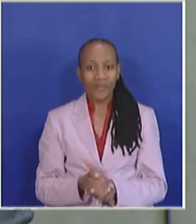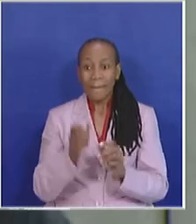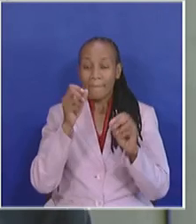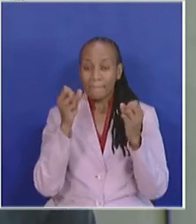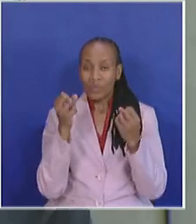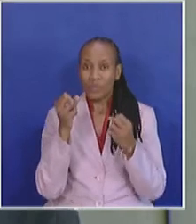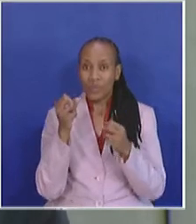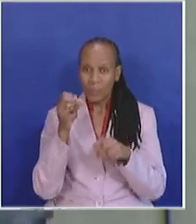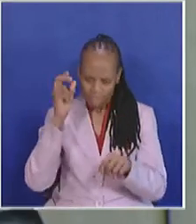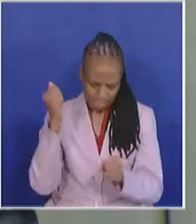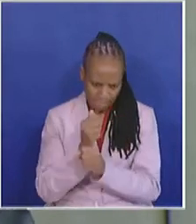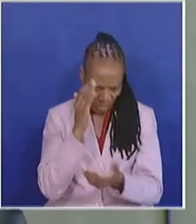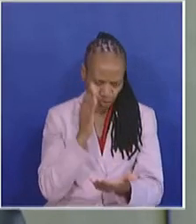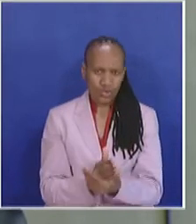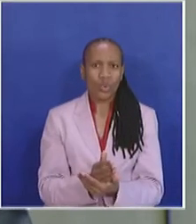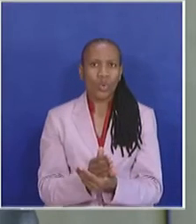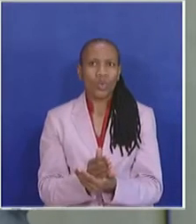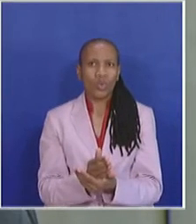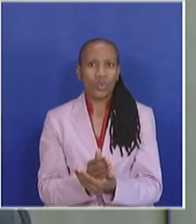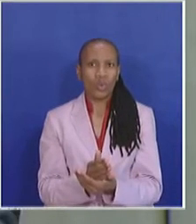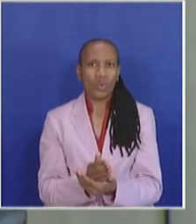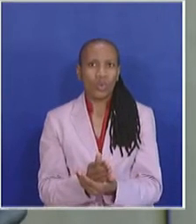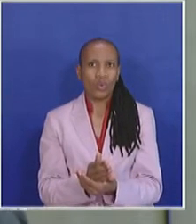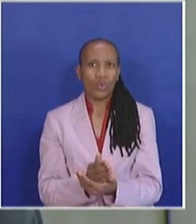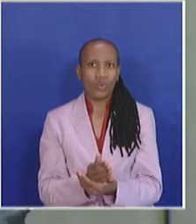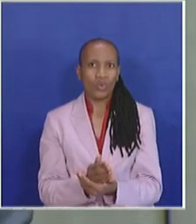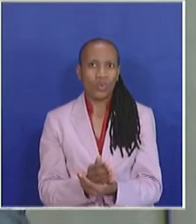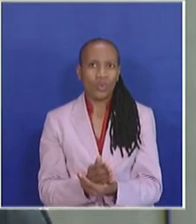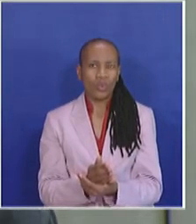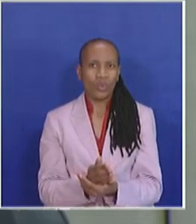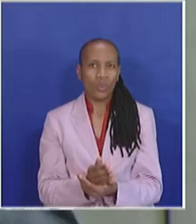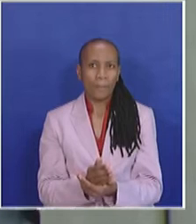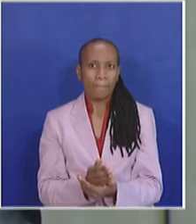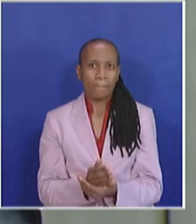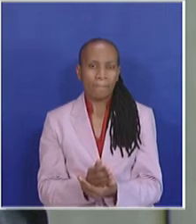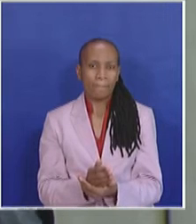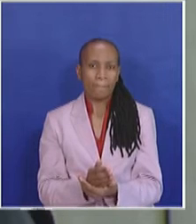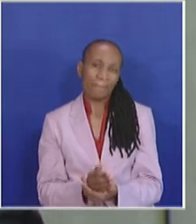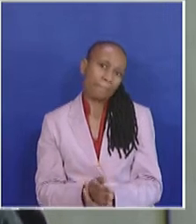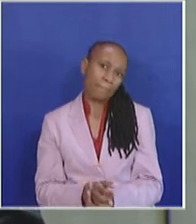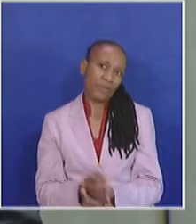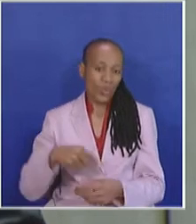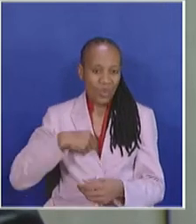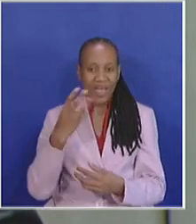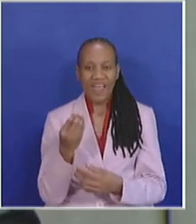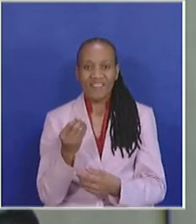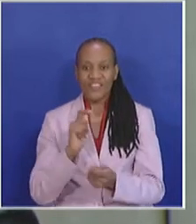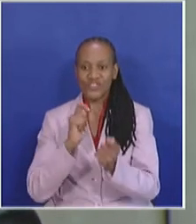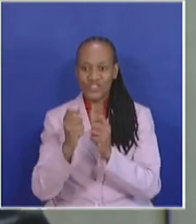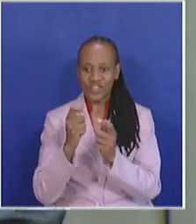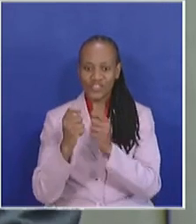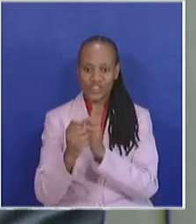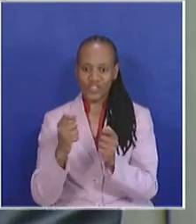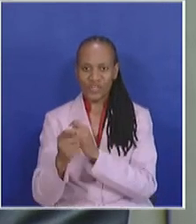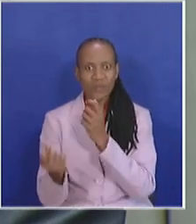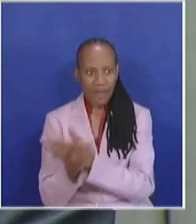Wi-Fi that we are busy implementing. It is one of the, we've got the game changers in this province.